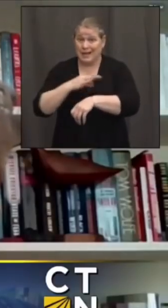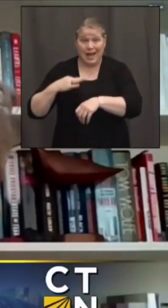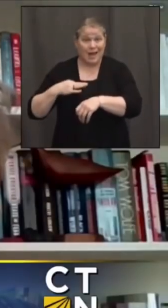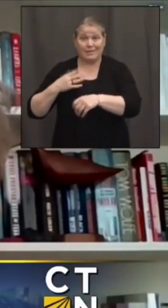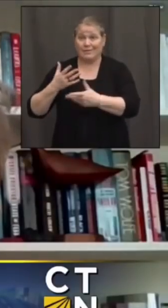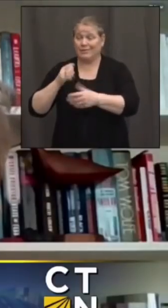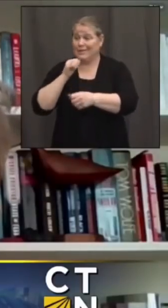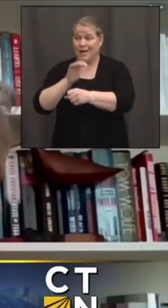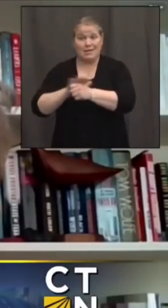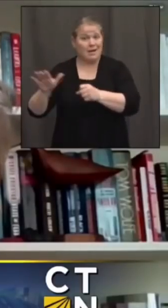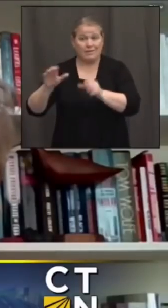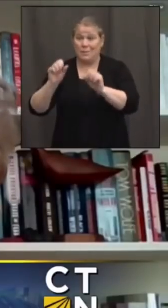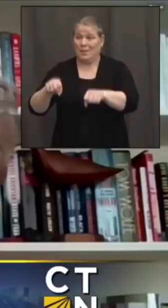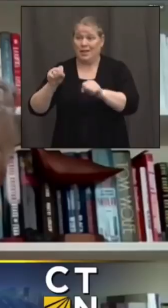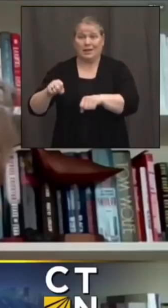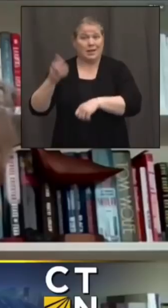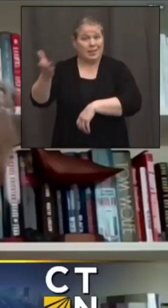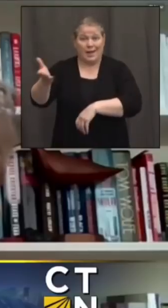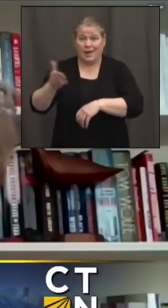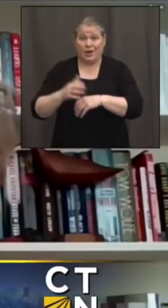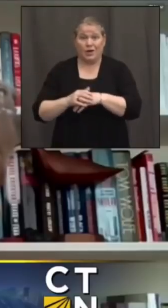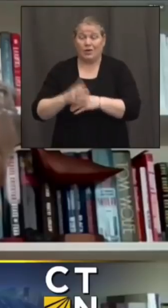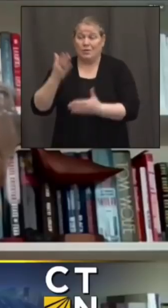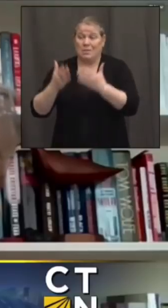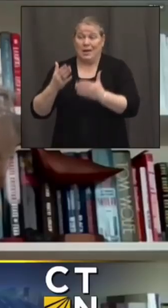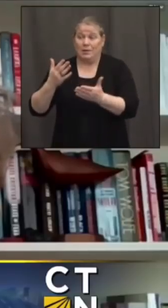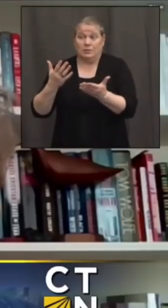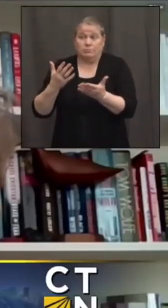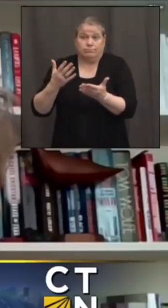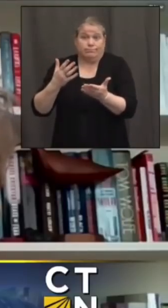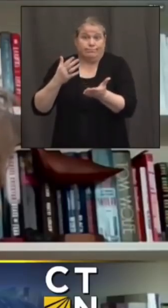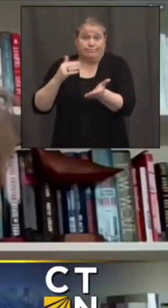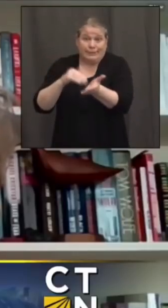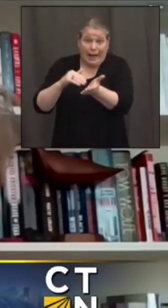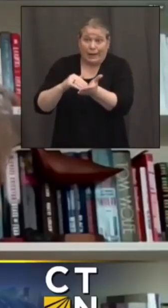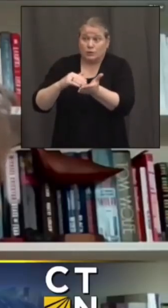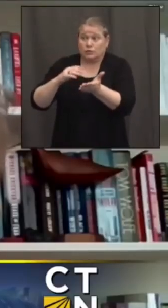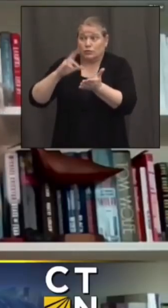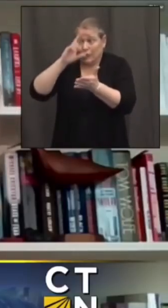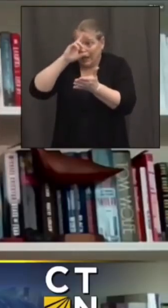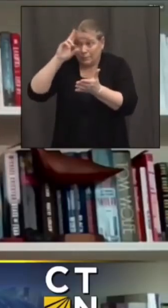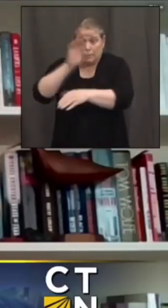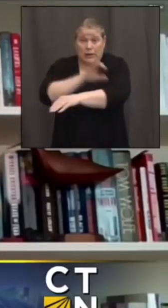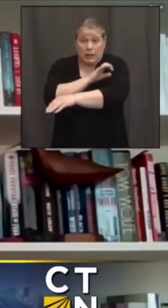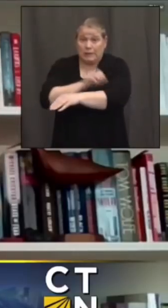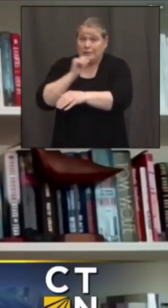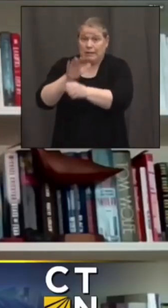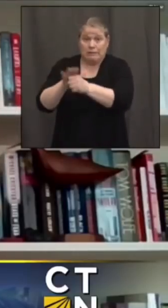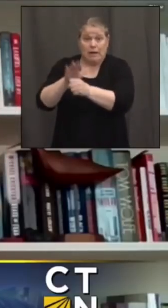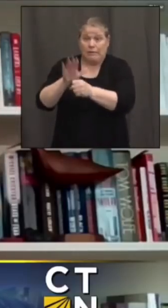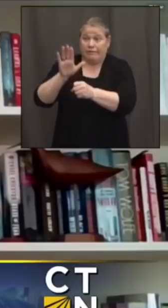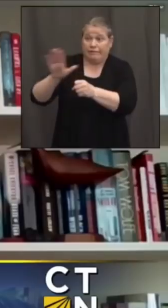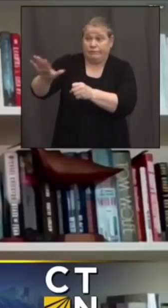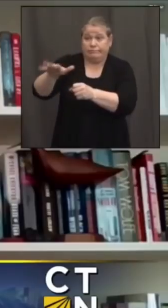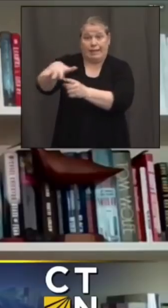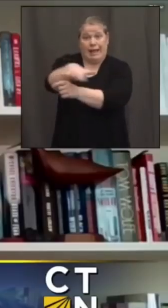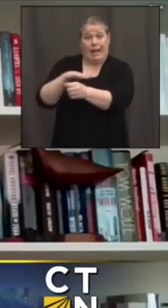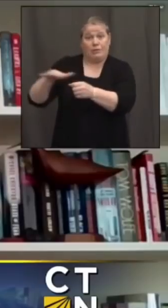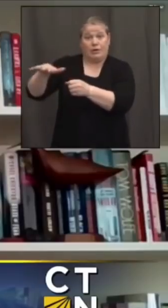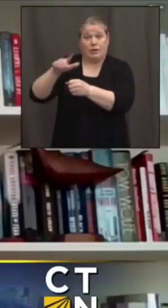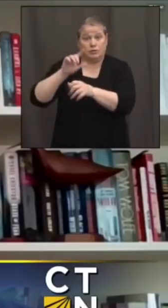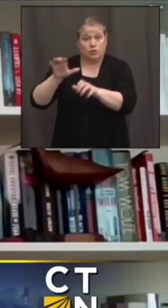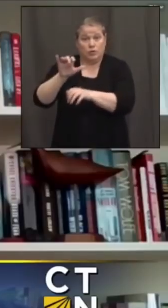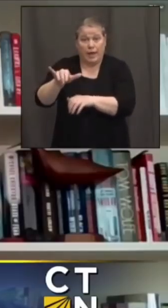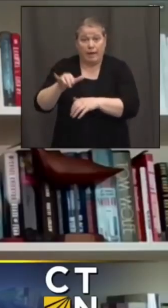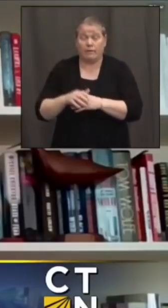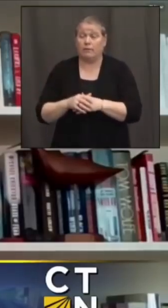region that are able to fill that role. And some of them, when it came to this particular capacity,